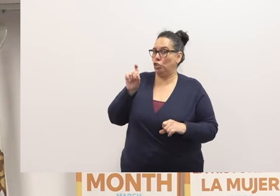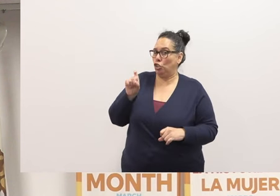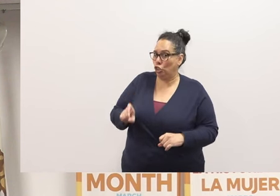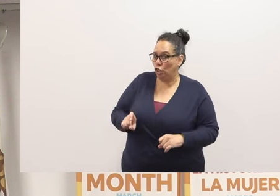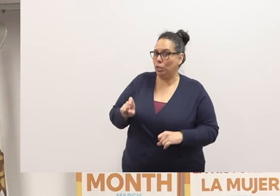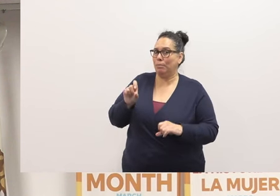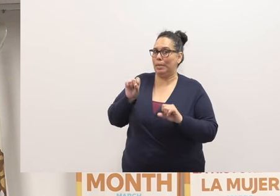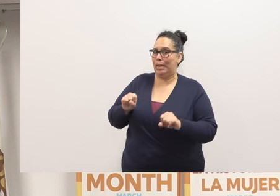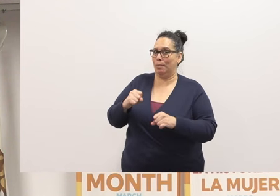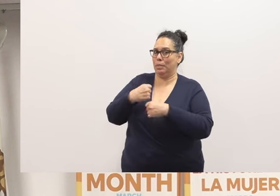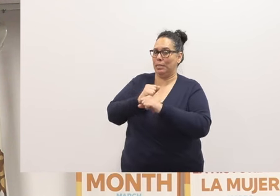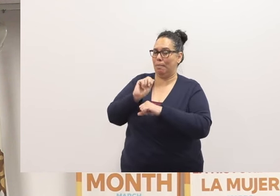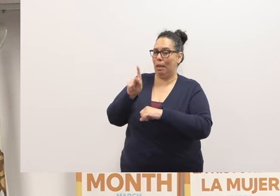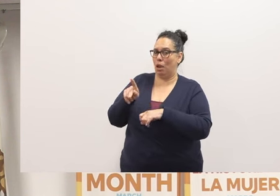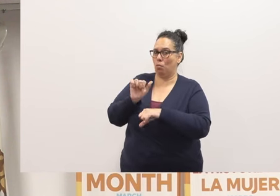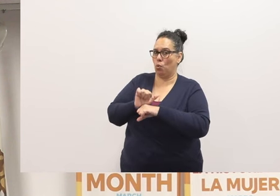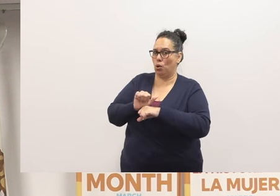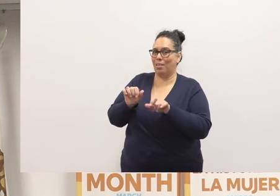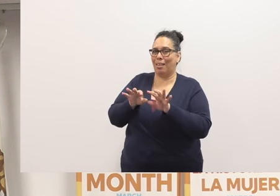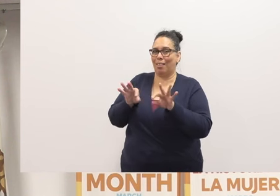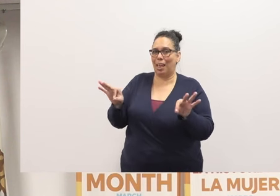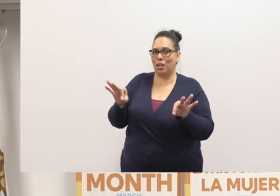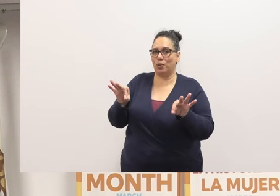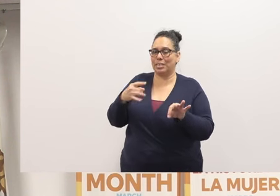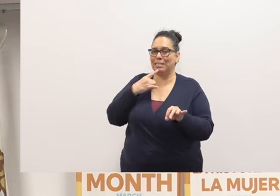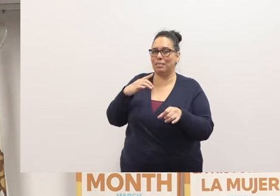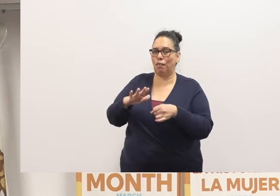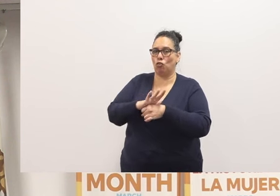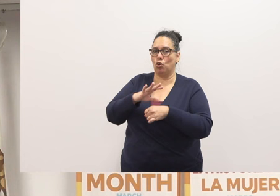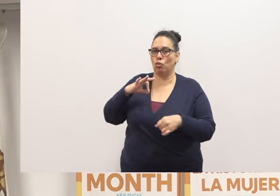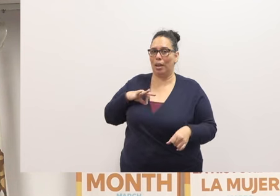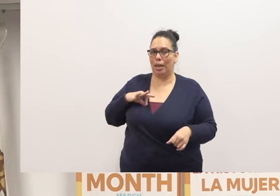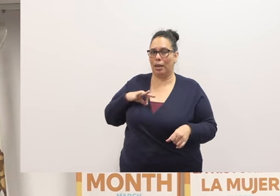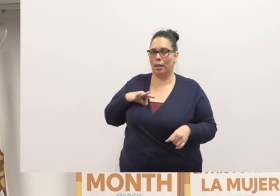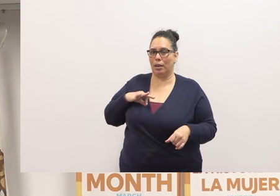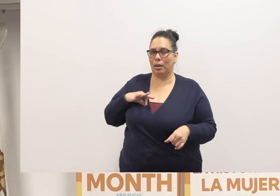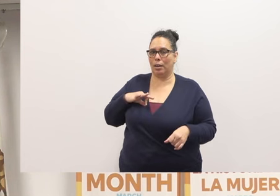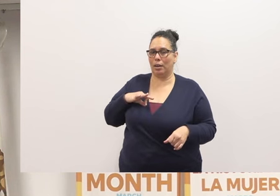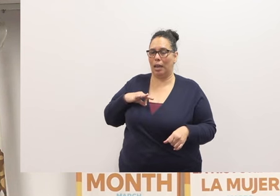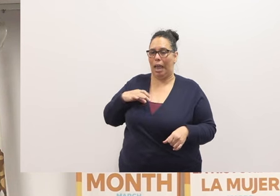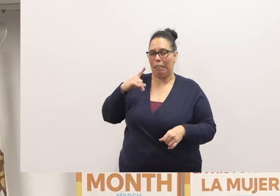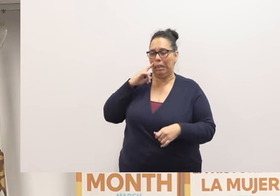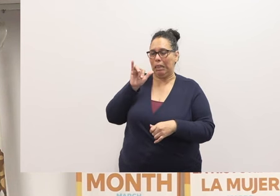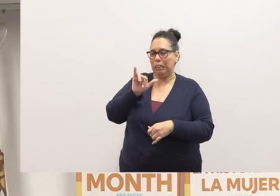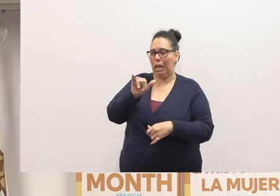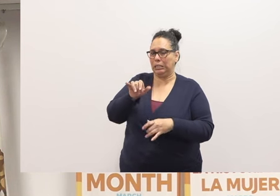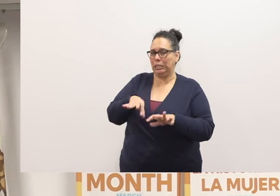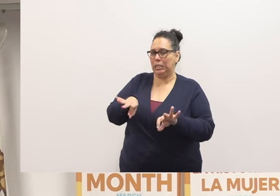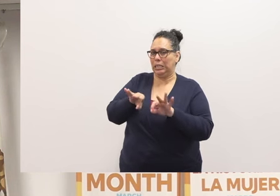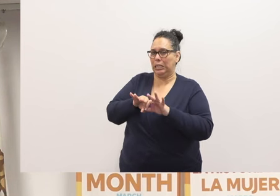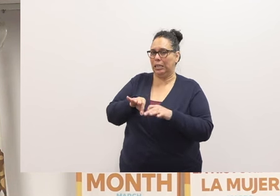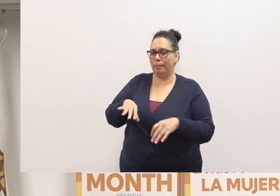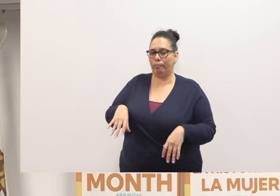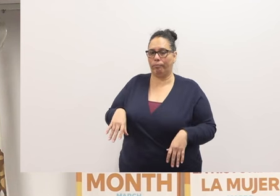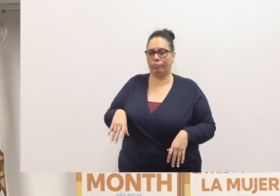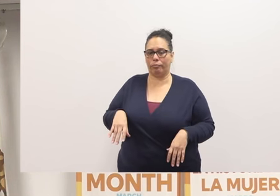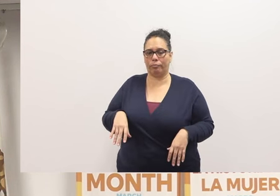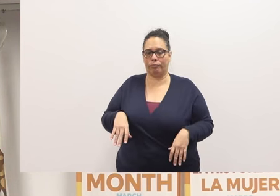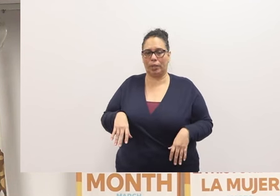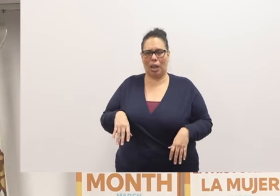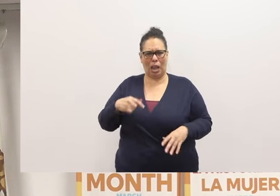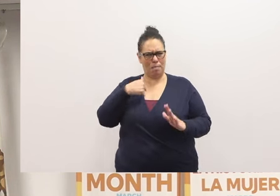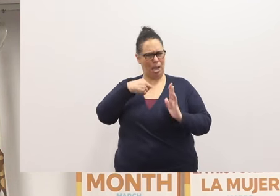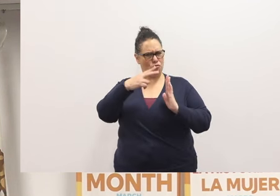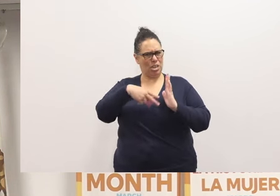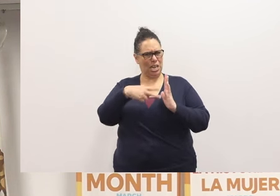to make up work. The language here is for full credit, and think that that's the key, Dr. Benitez. So full credit. Am I reading